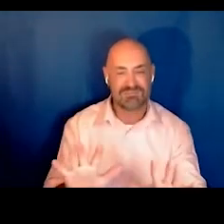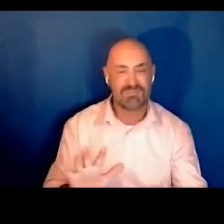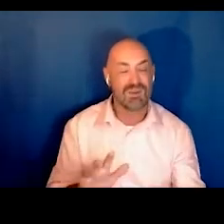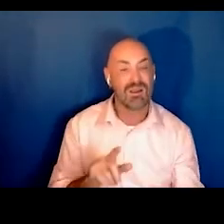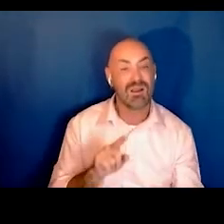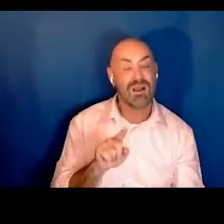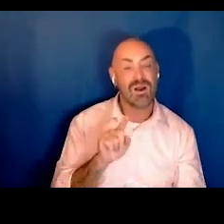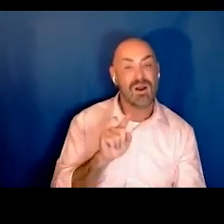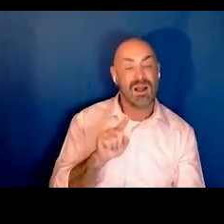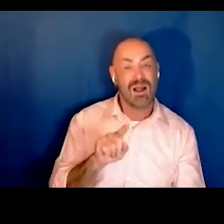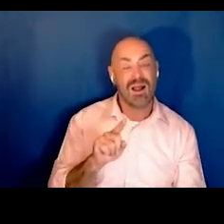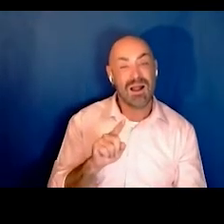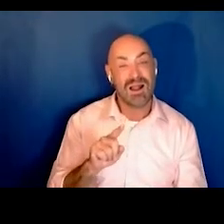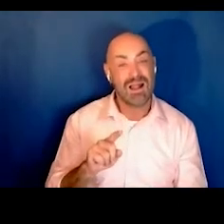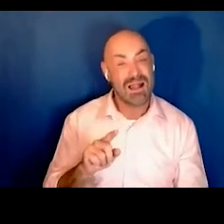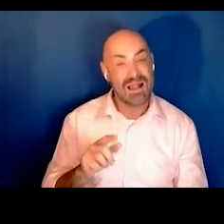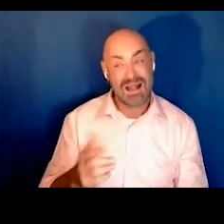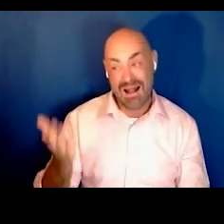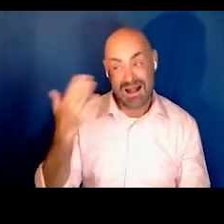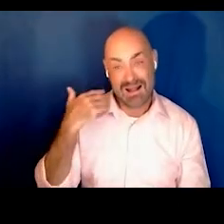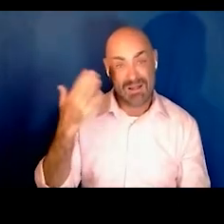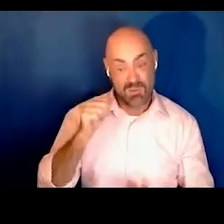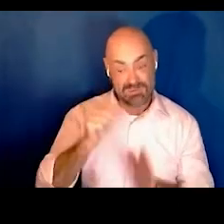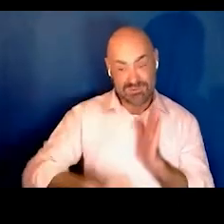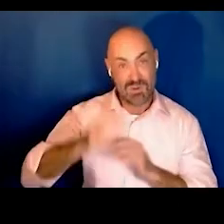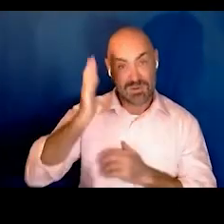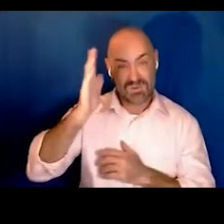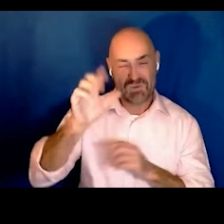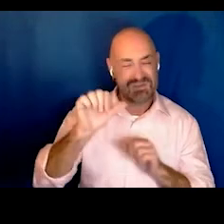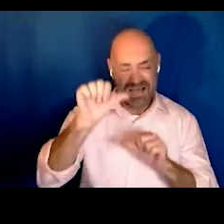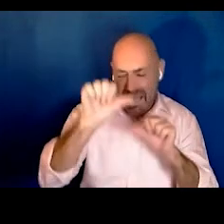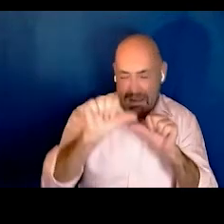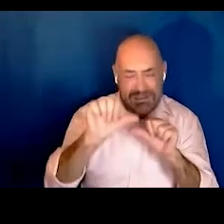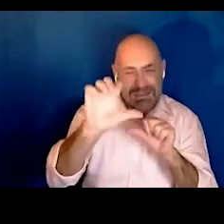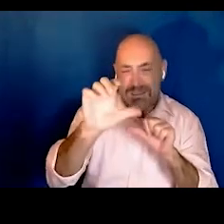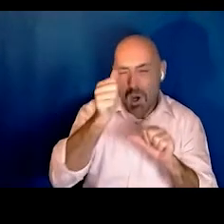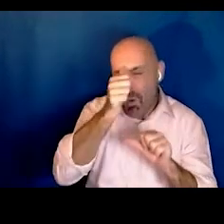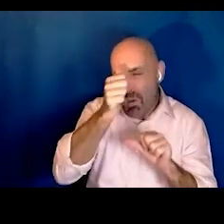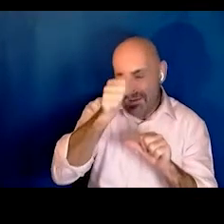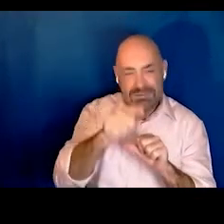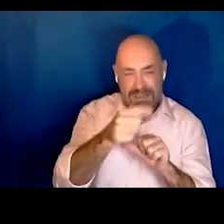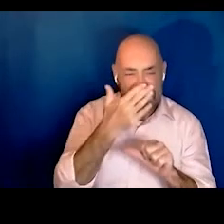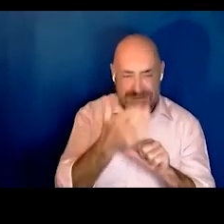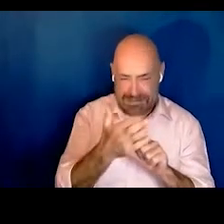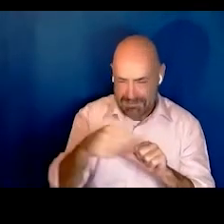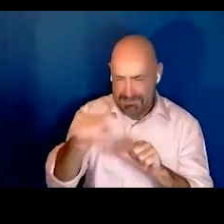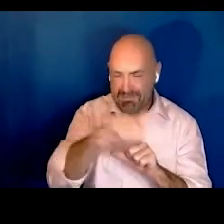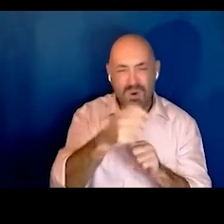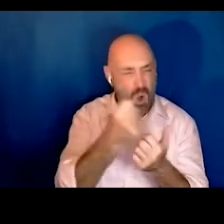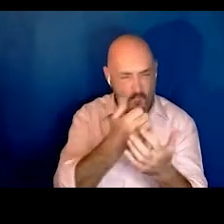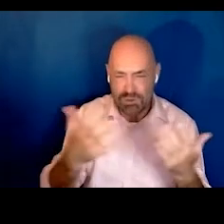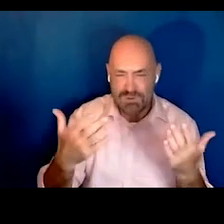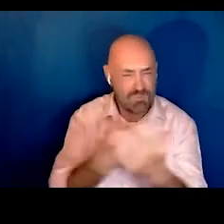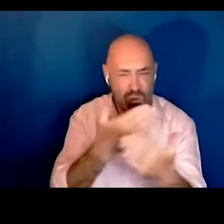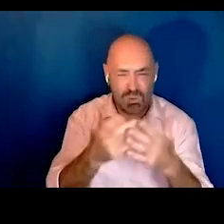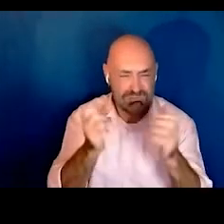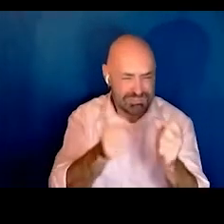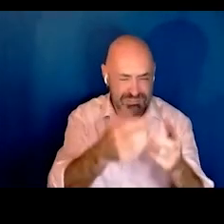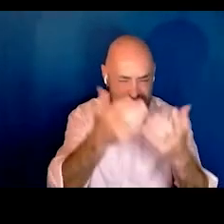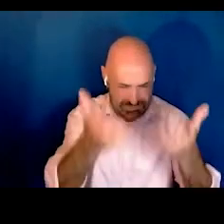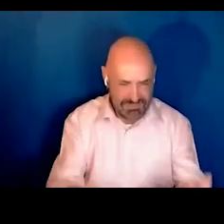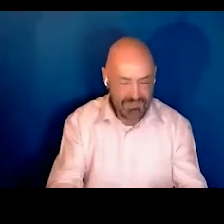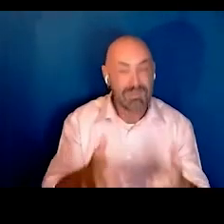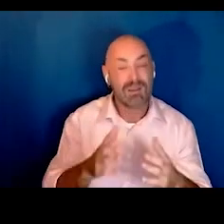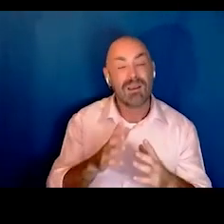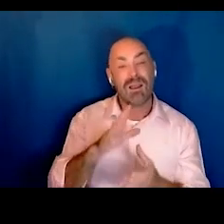that there was limited awareness of the connections between these issues, there's already loads of ideas here. And again, we'll share this in